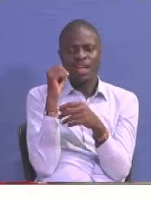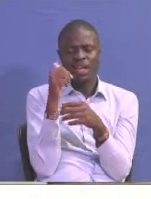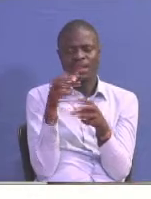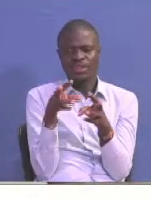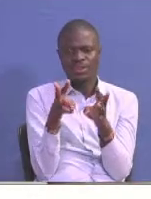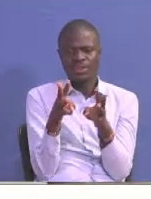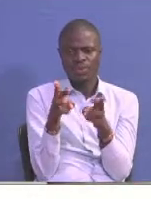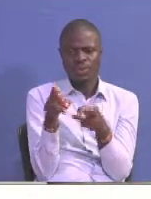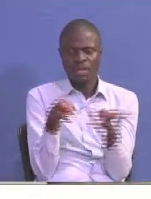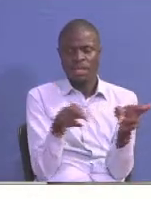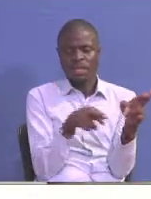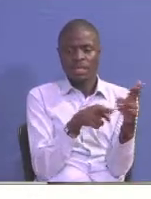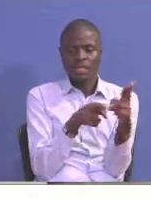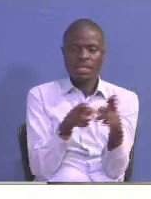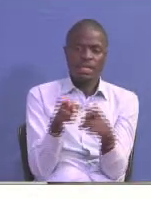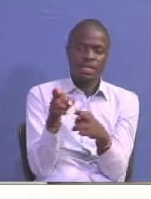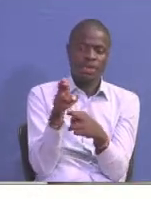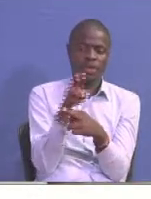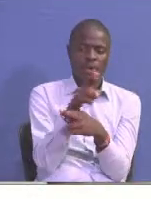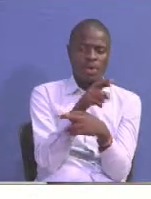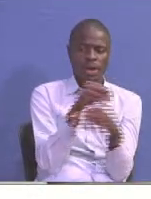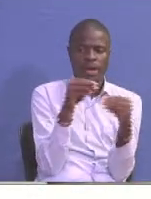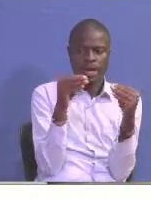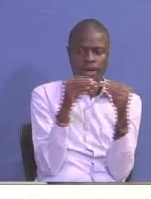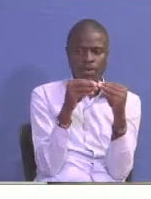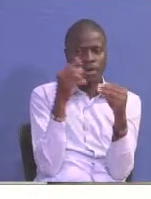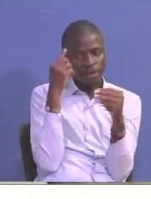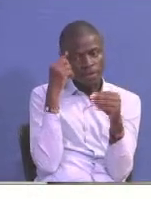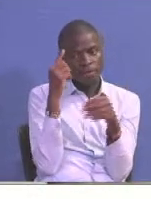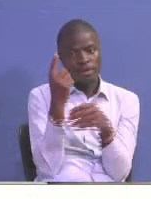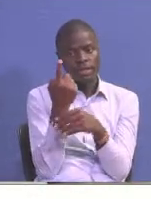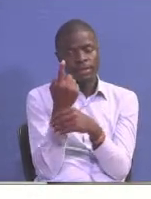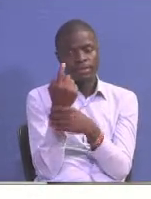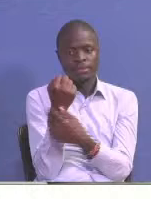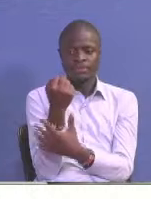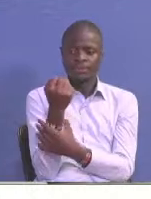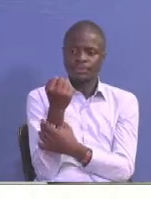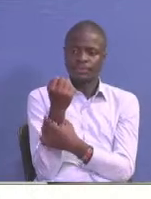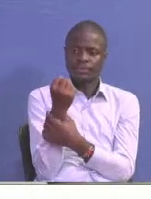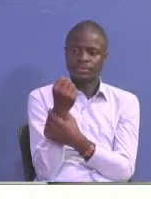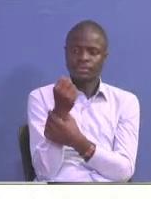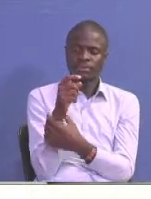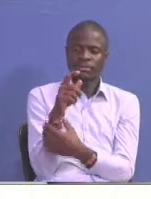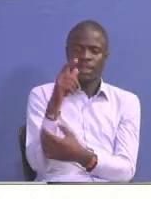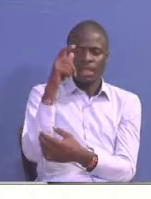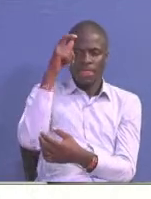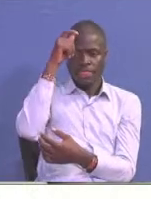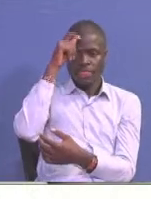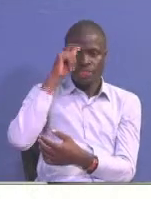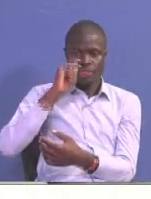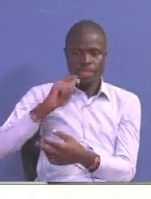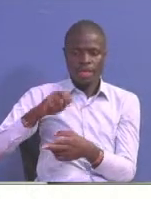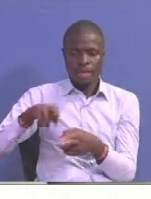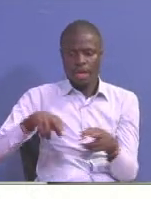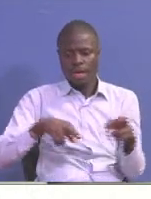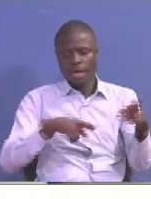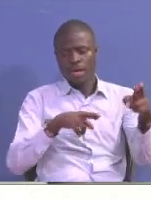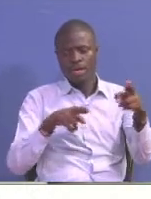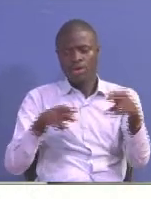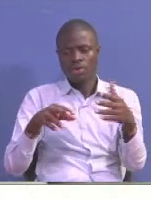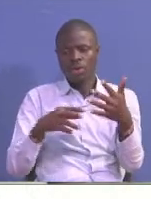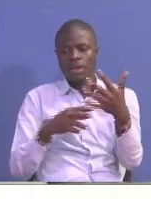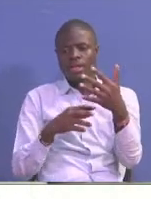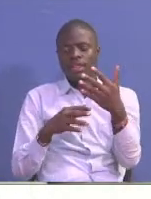strategy, road strategy network for Nairobi. Thika Road, the bypasses and